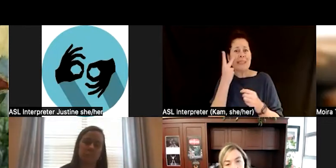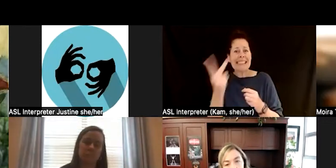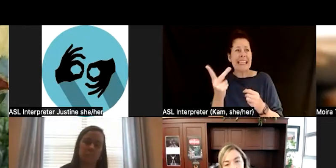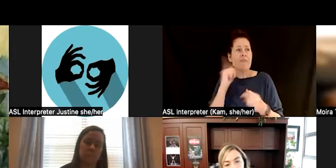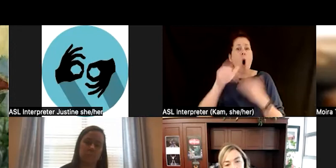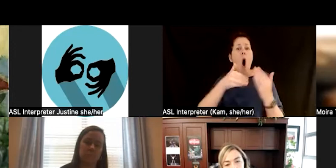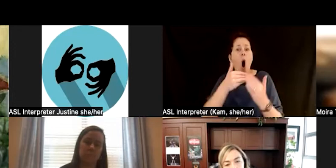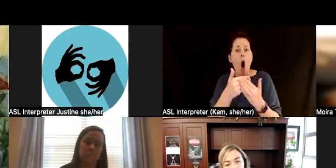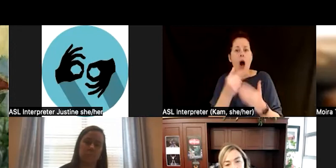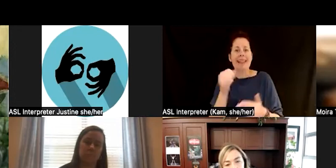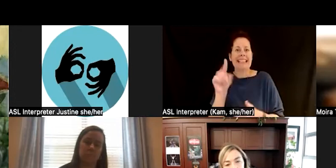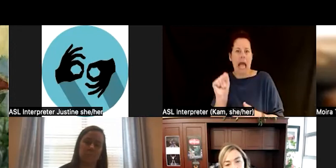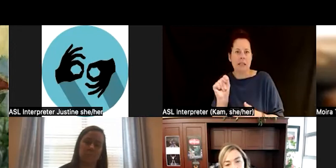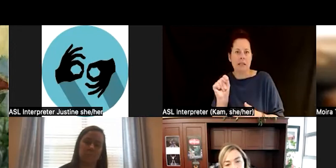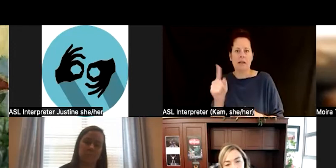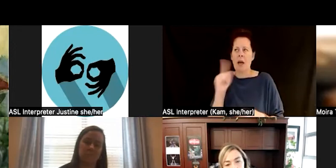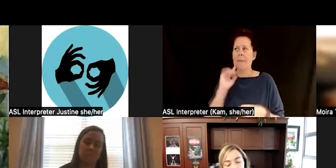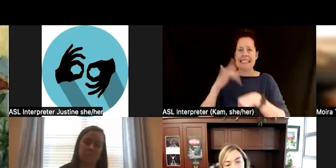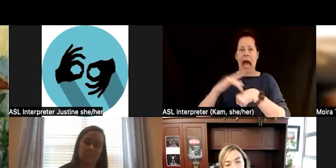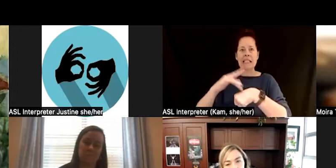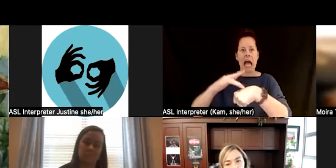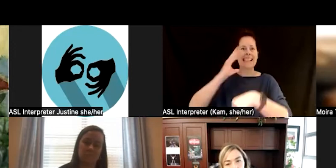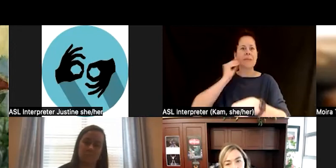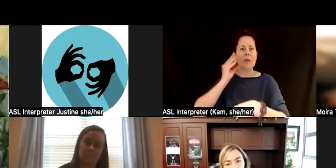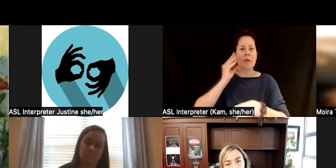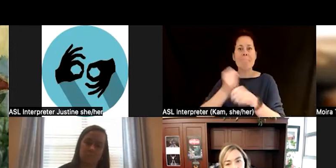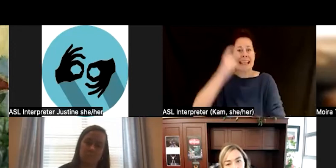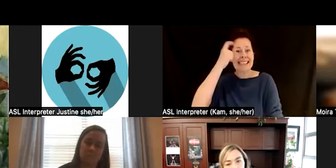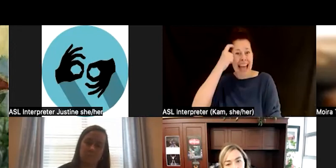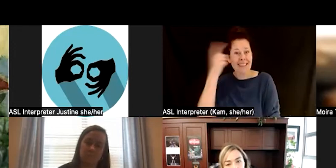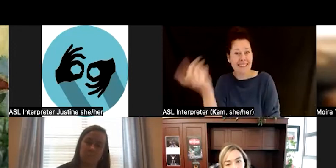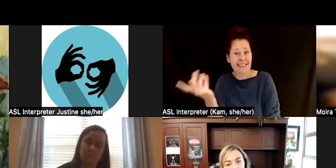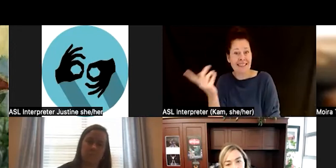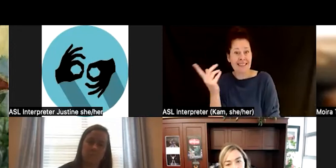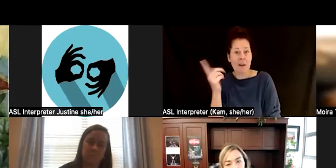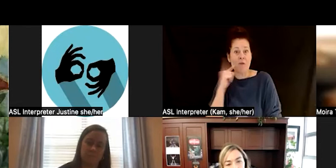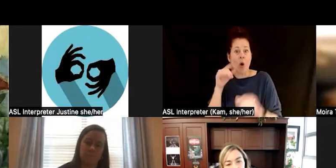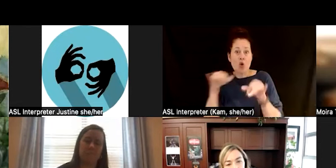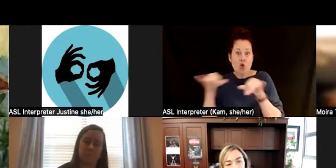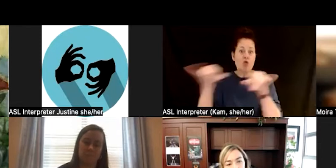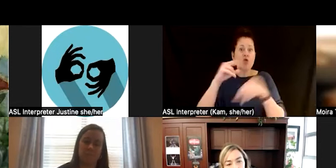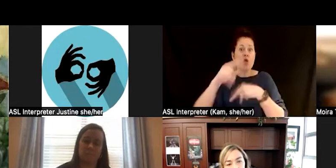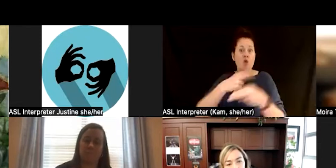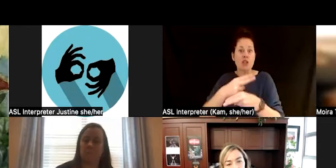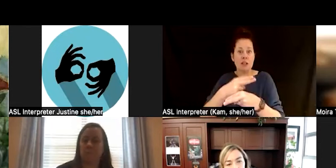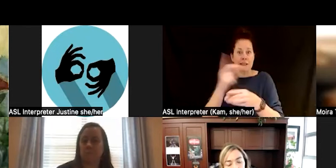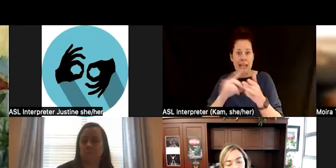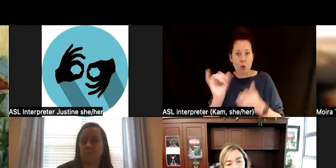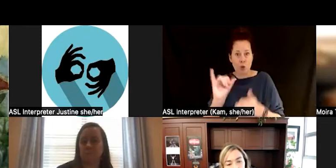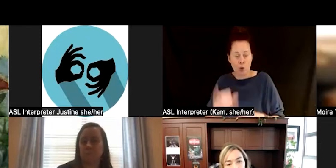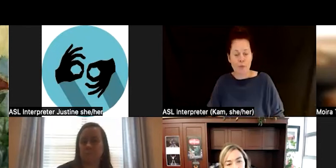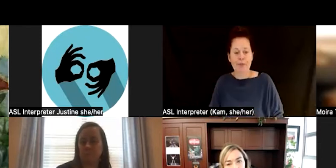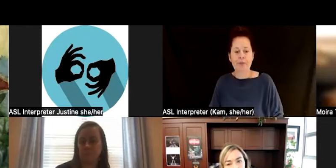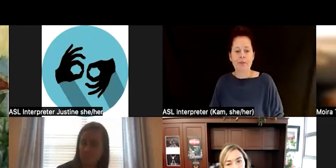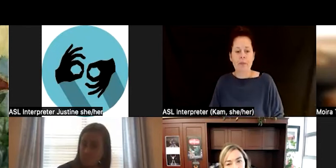makes sense, you know, Yeah. for many experiences. So, and I think there's a hand from someone as well. Yes, Bean.